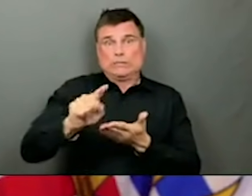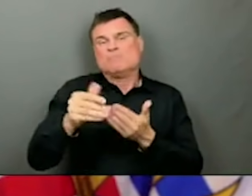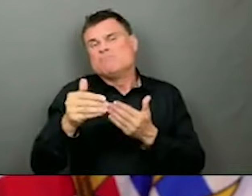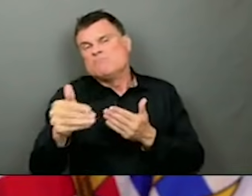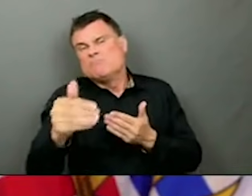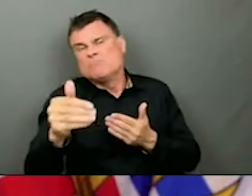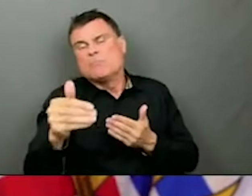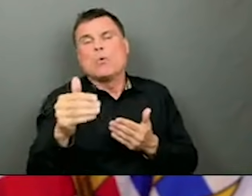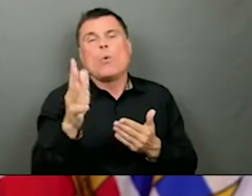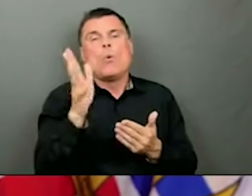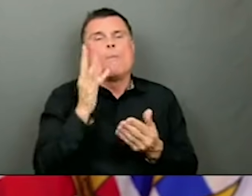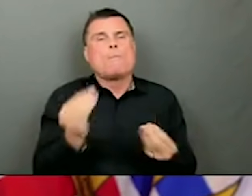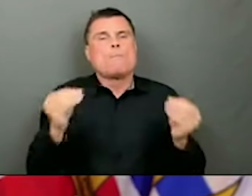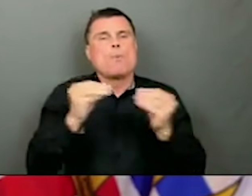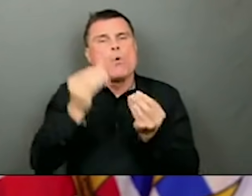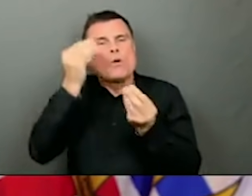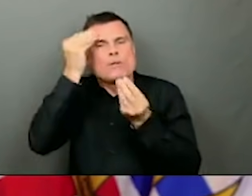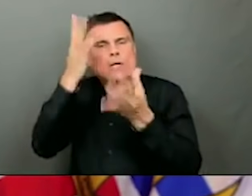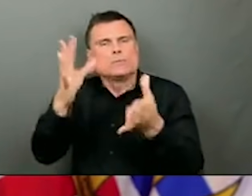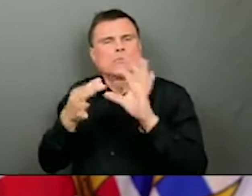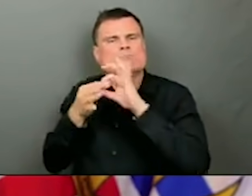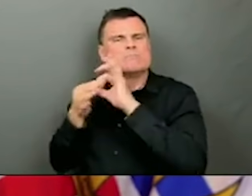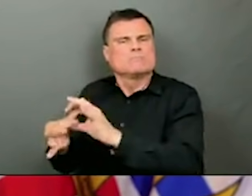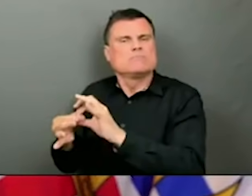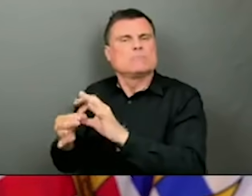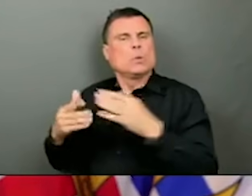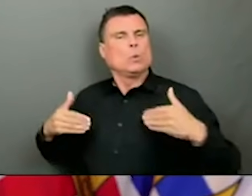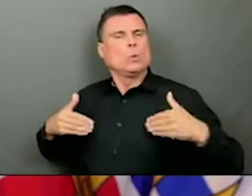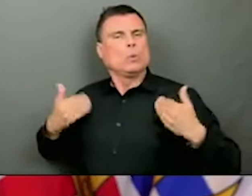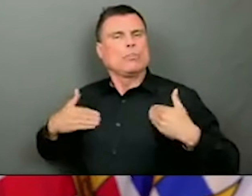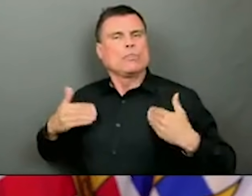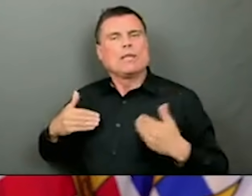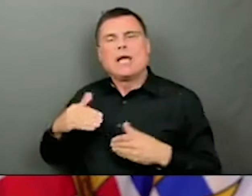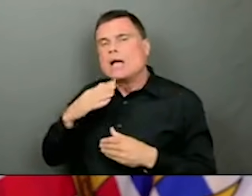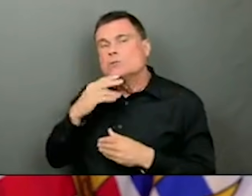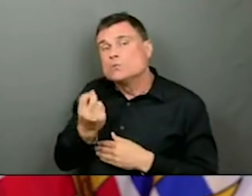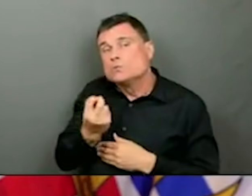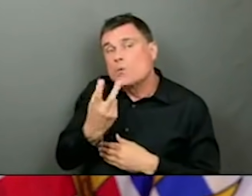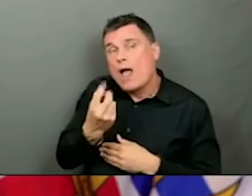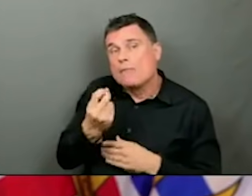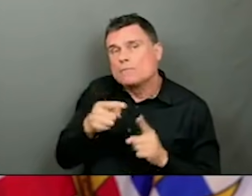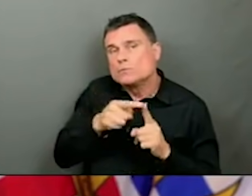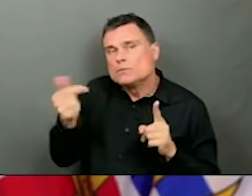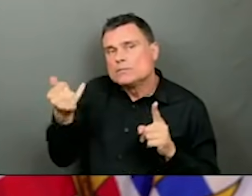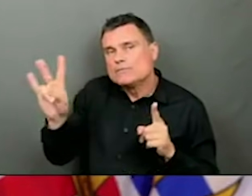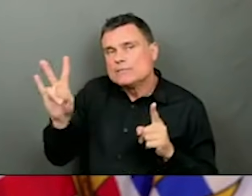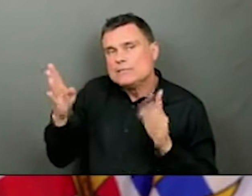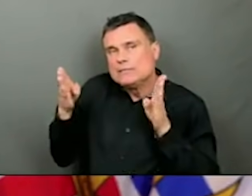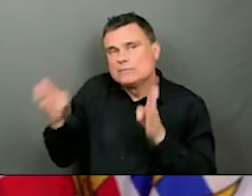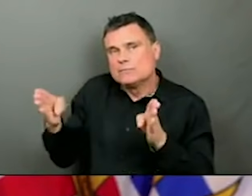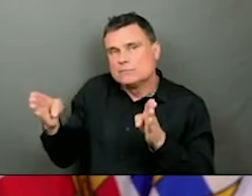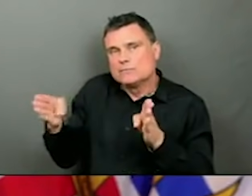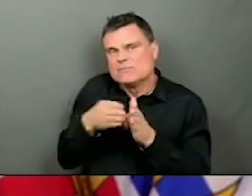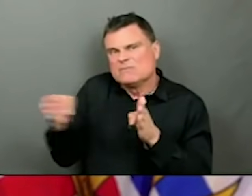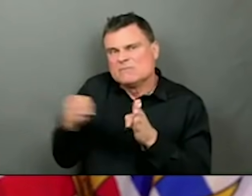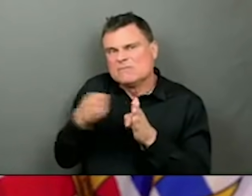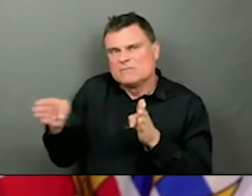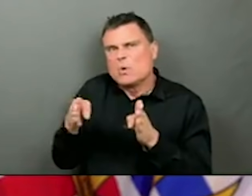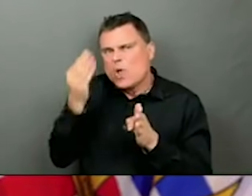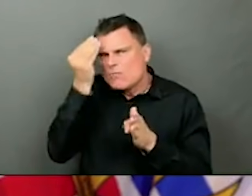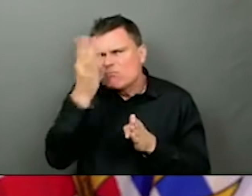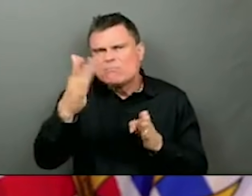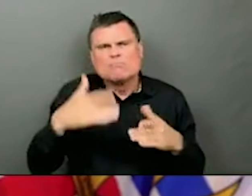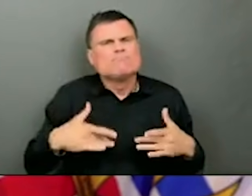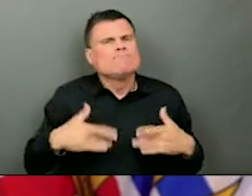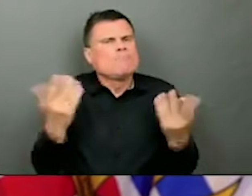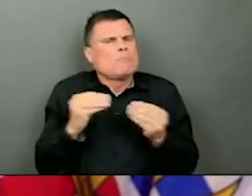youth, 12 to 17 as well. I do want to take a minute to talk about the second dose for people who